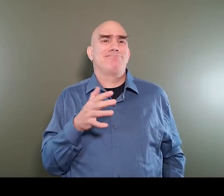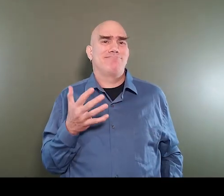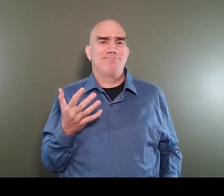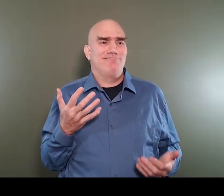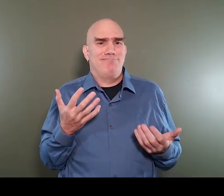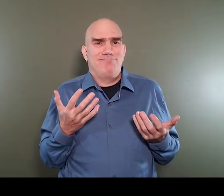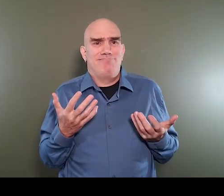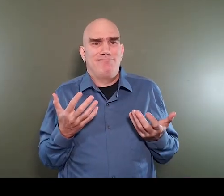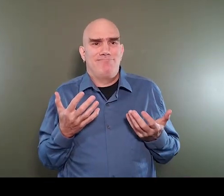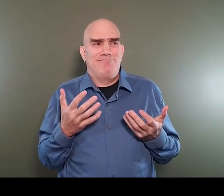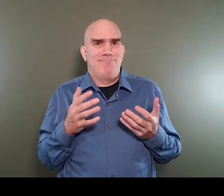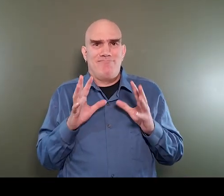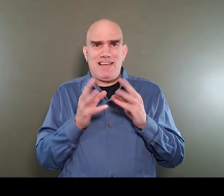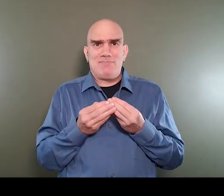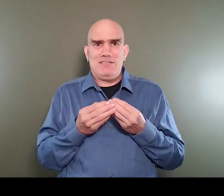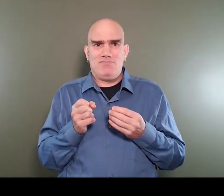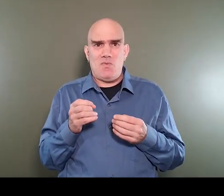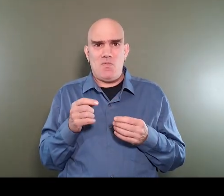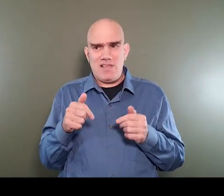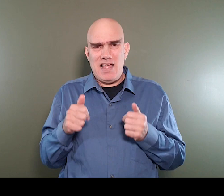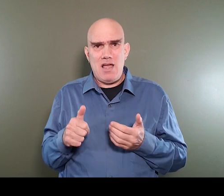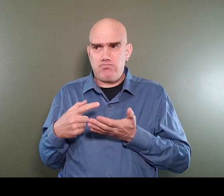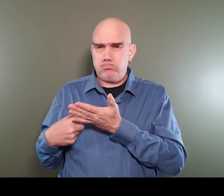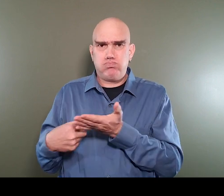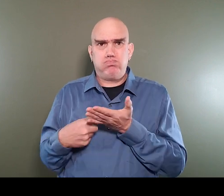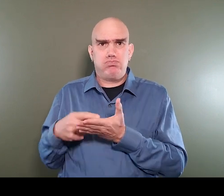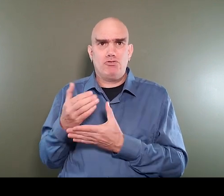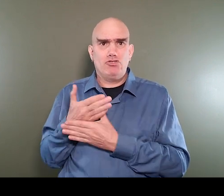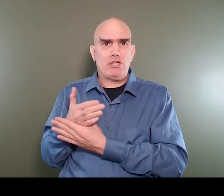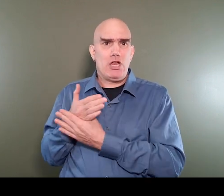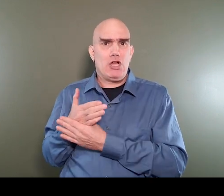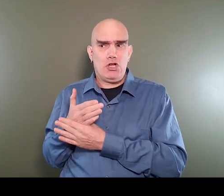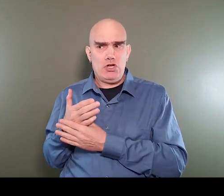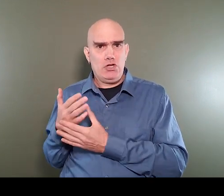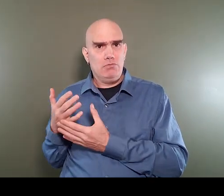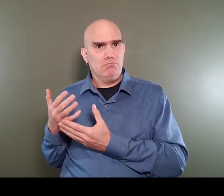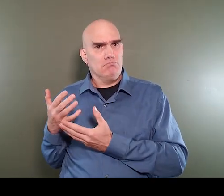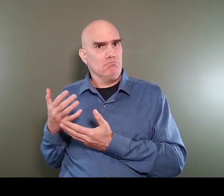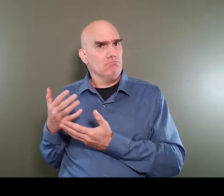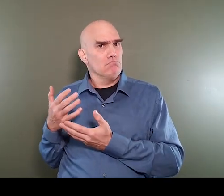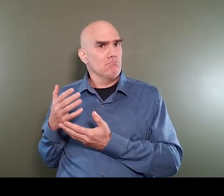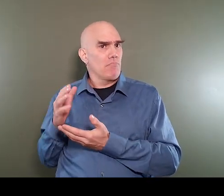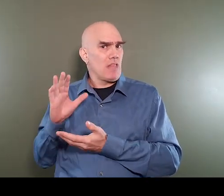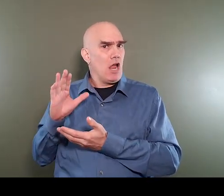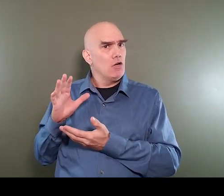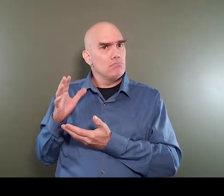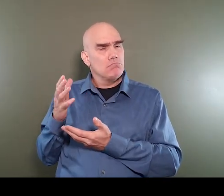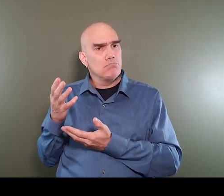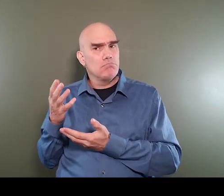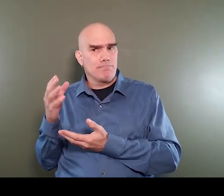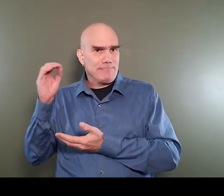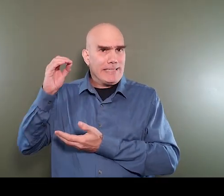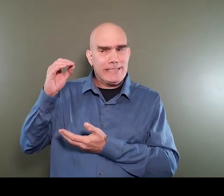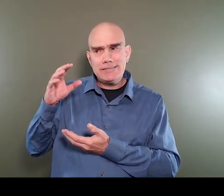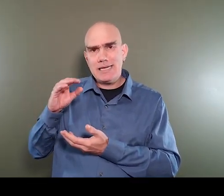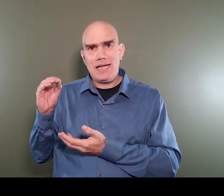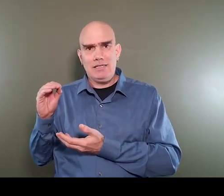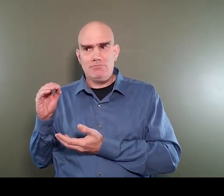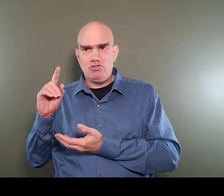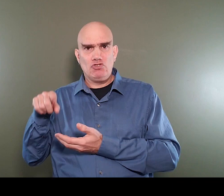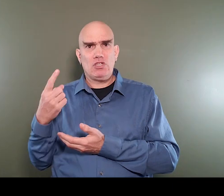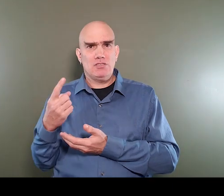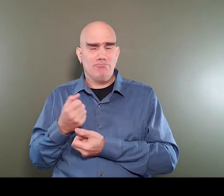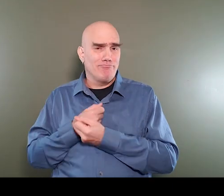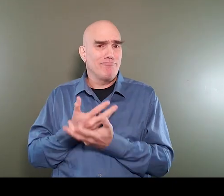available to the entire family so that they can talk about it and share their